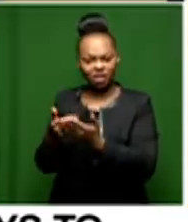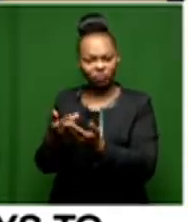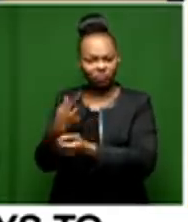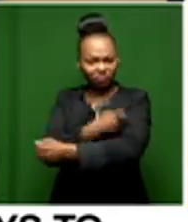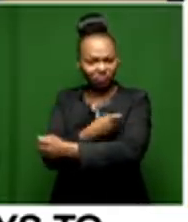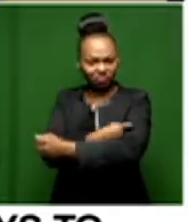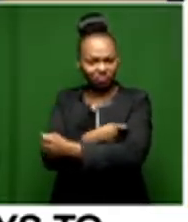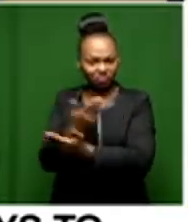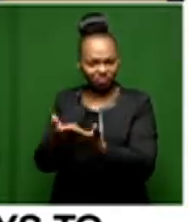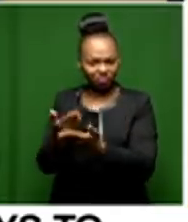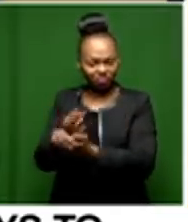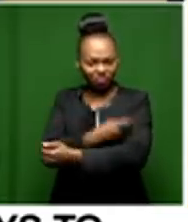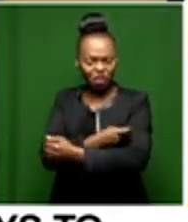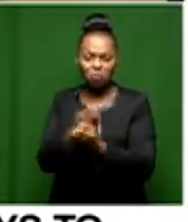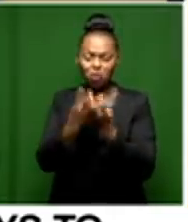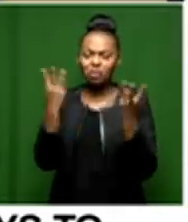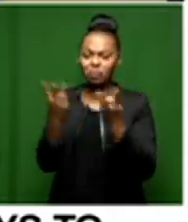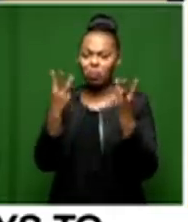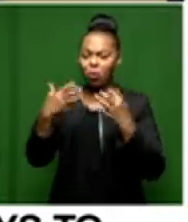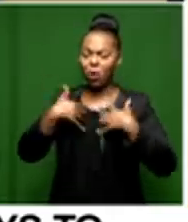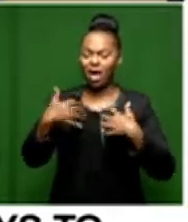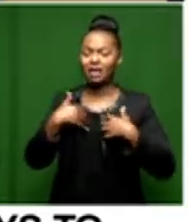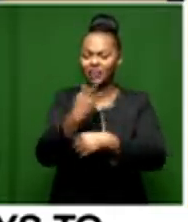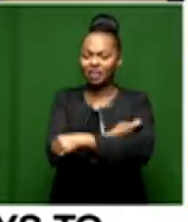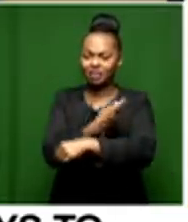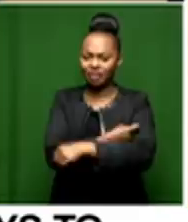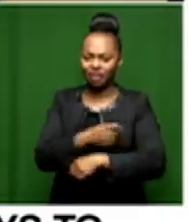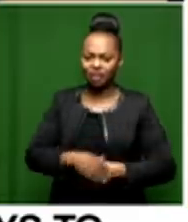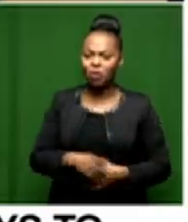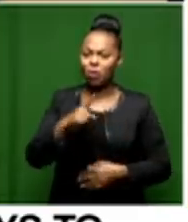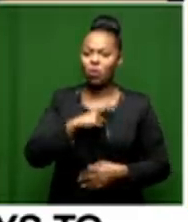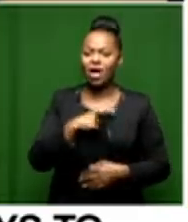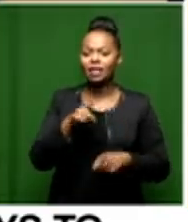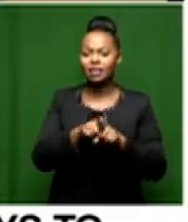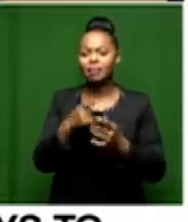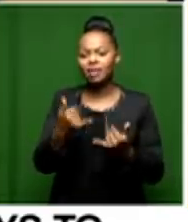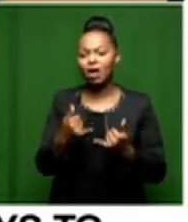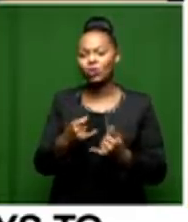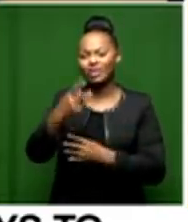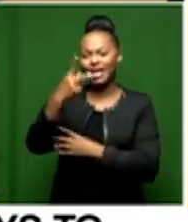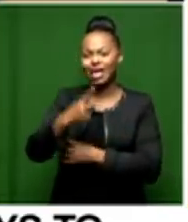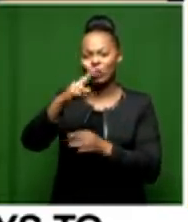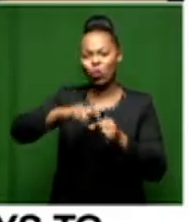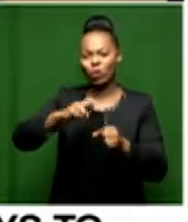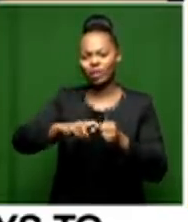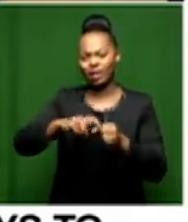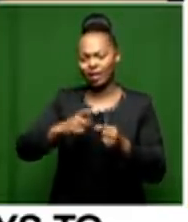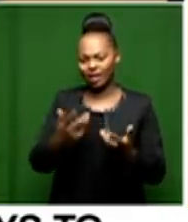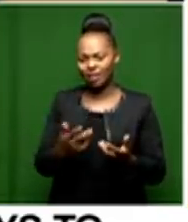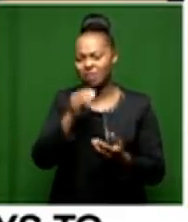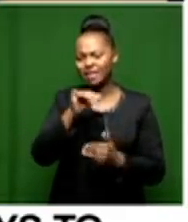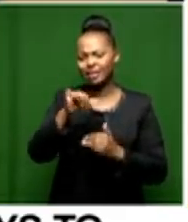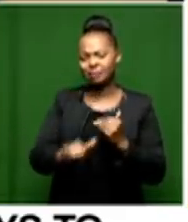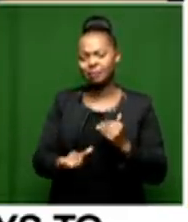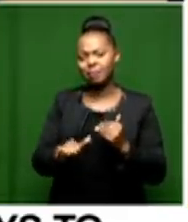about going for a vaccine. Absolutely. There are Absolutely. more people worried about the fact we're only getting it in the second quarter now, not in the first quarter as promised. Talk